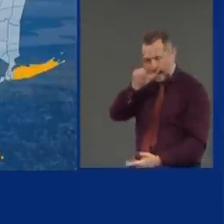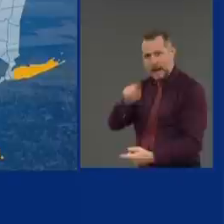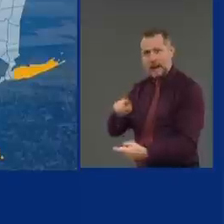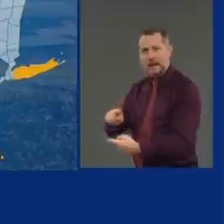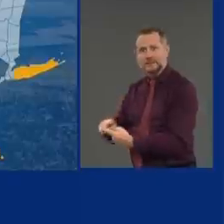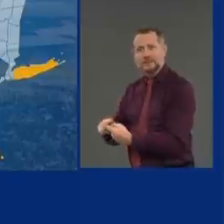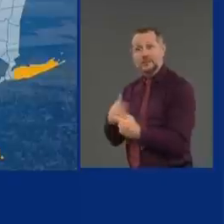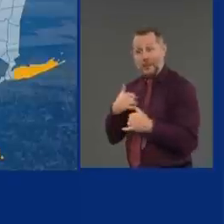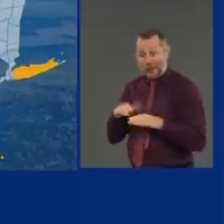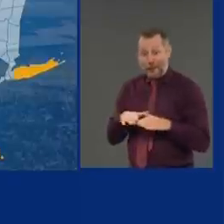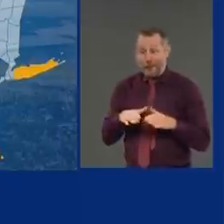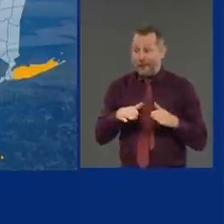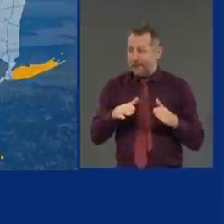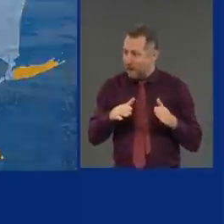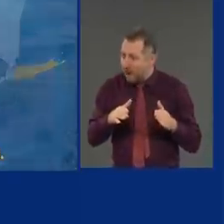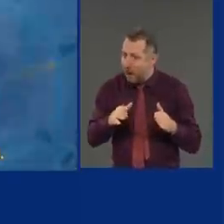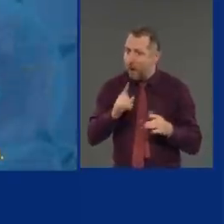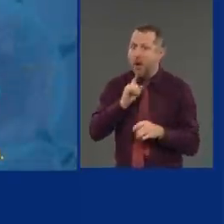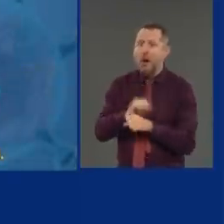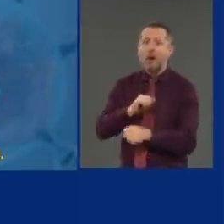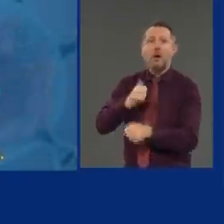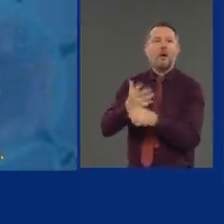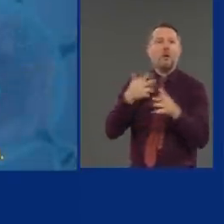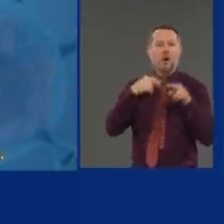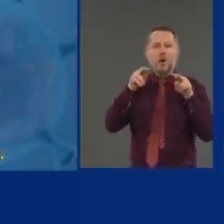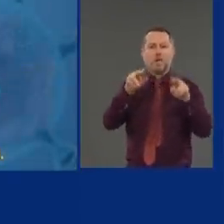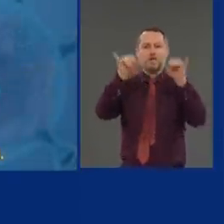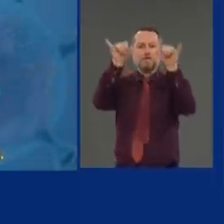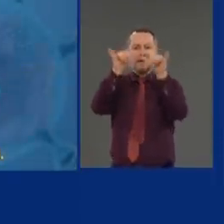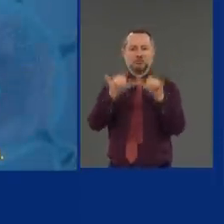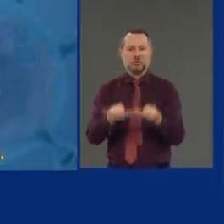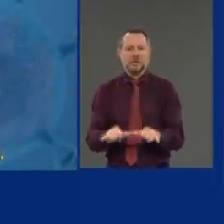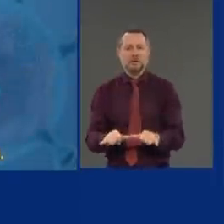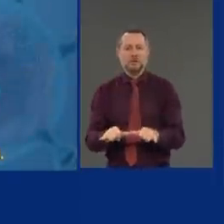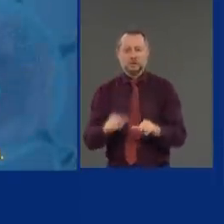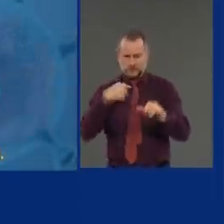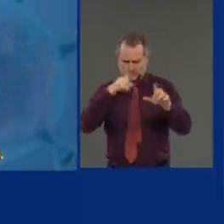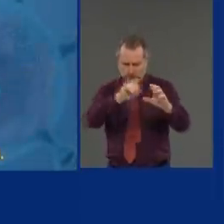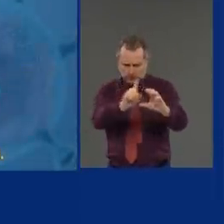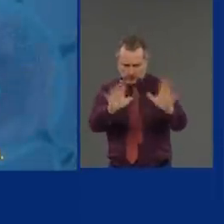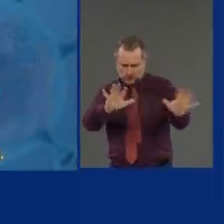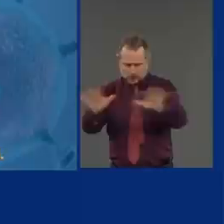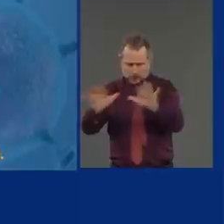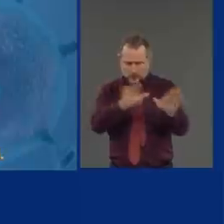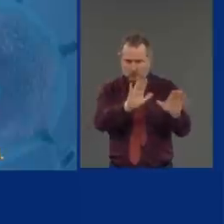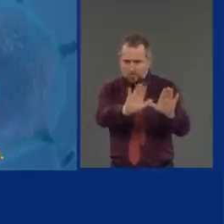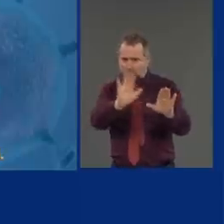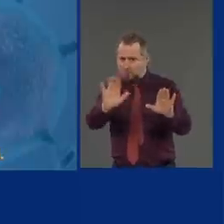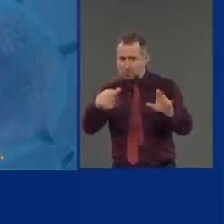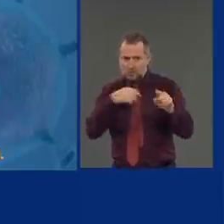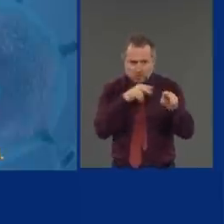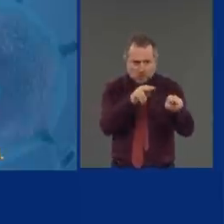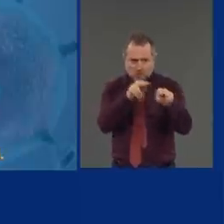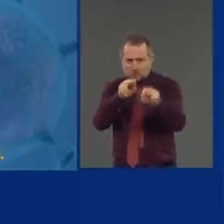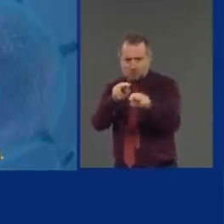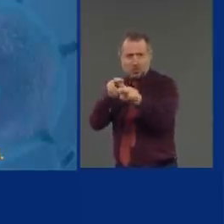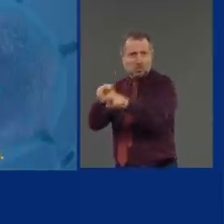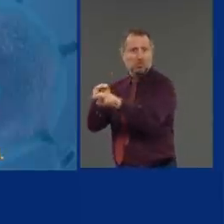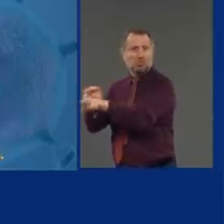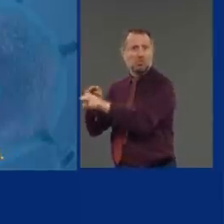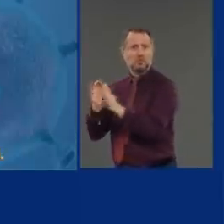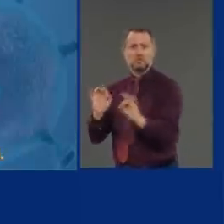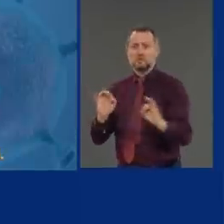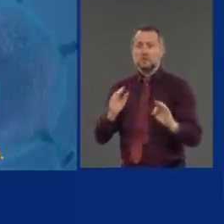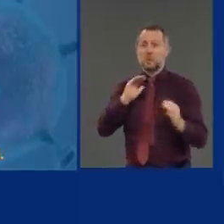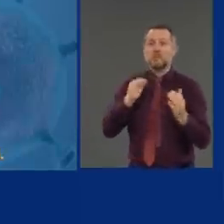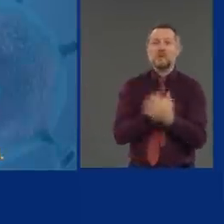to a set of metrics that we established from day one. As we now go forward in this new phase, there's a new